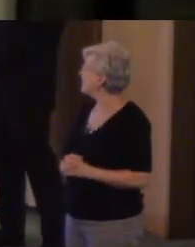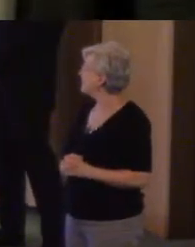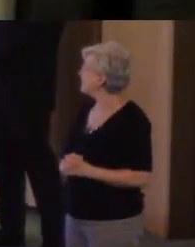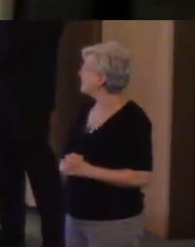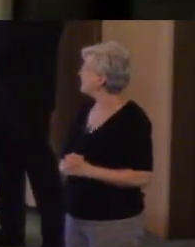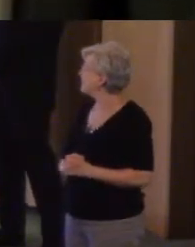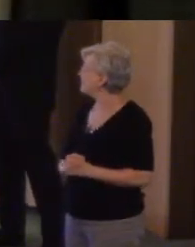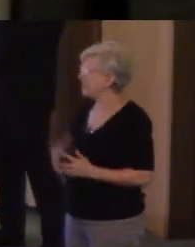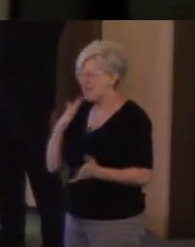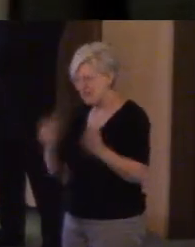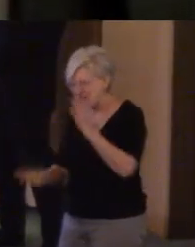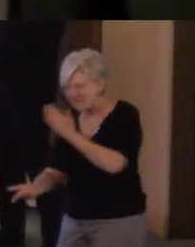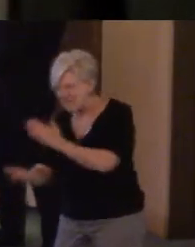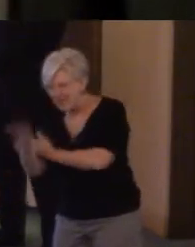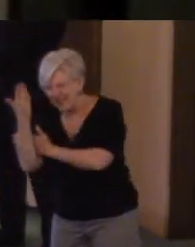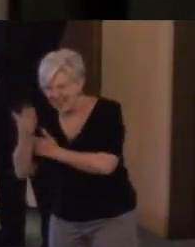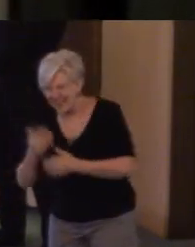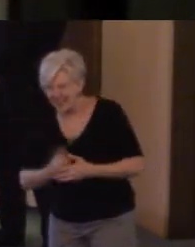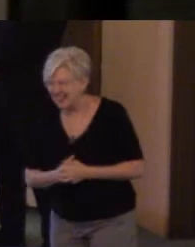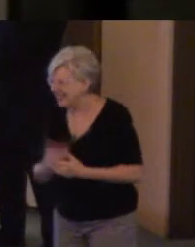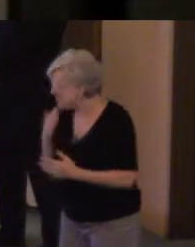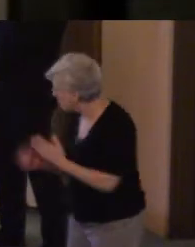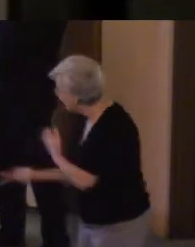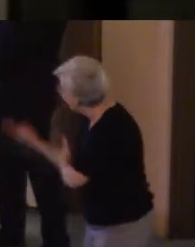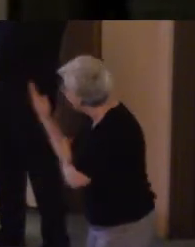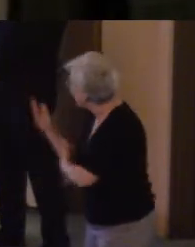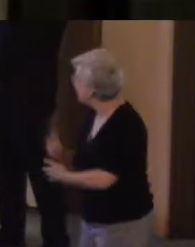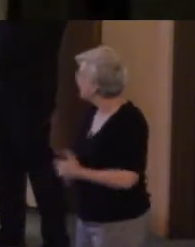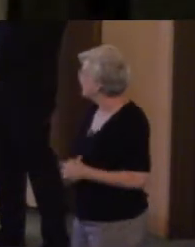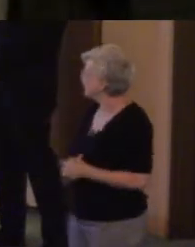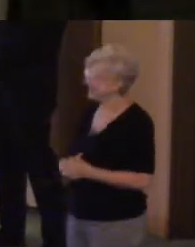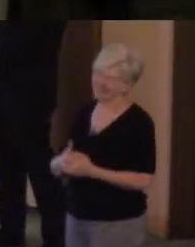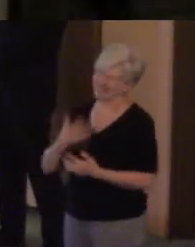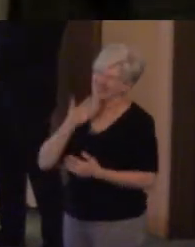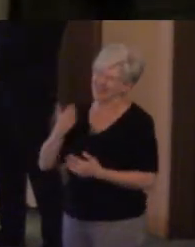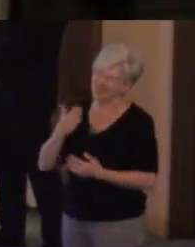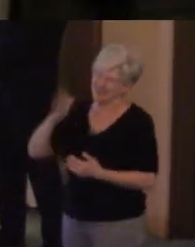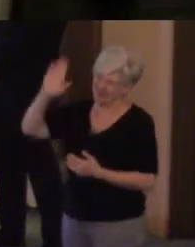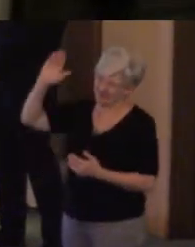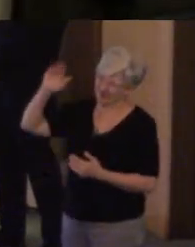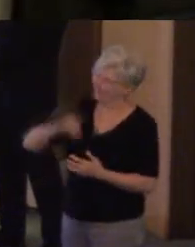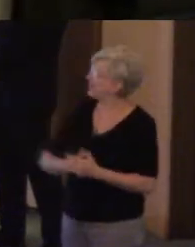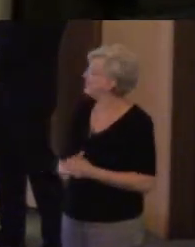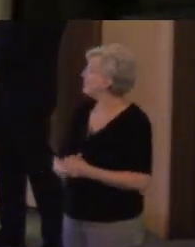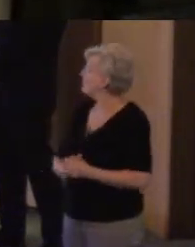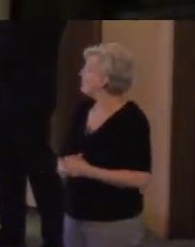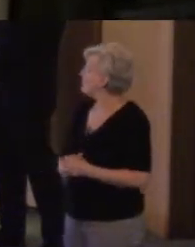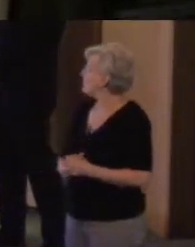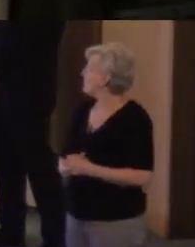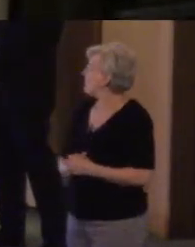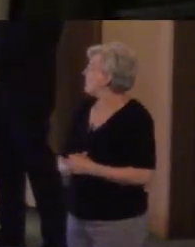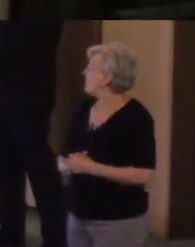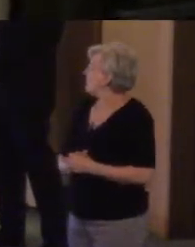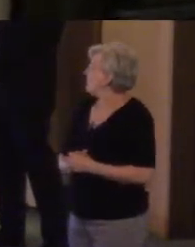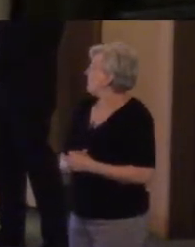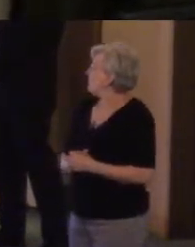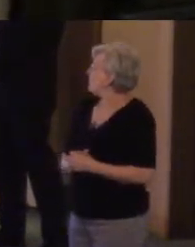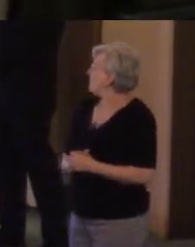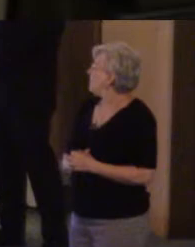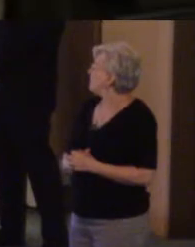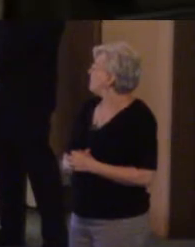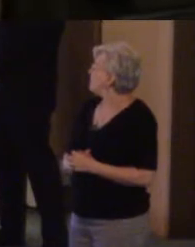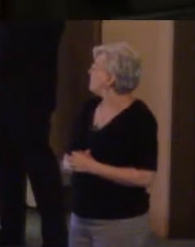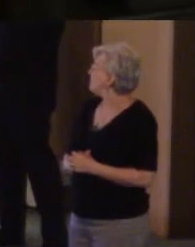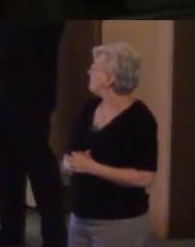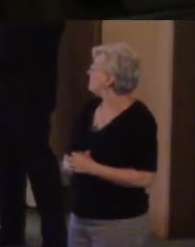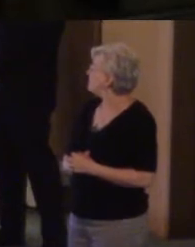Hola, Juan Valdez. Buenos días. Buenos días. Disfruta un buen café. Gracias, señor.